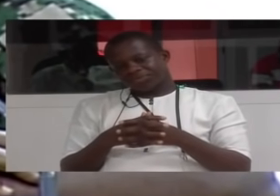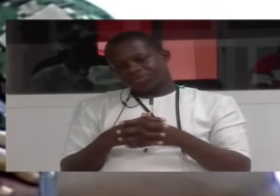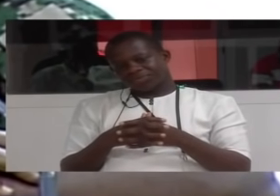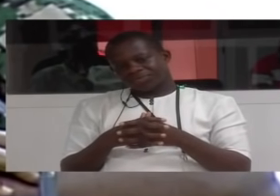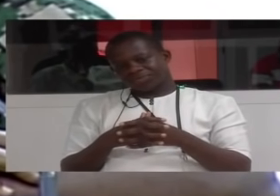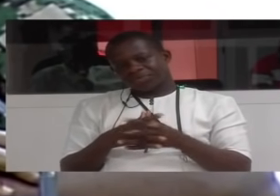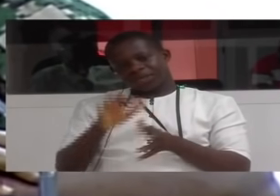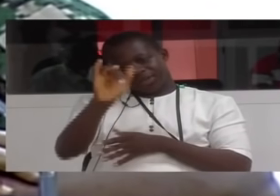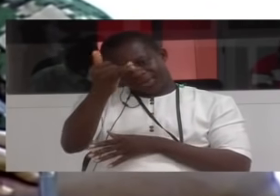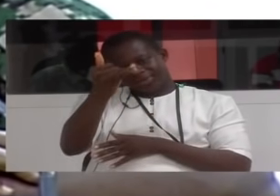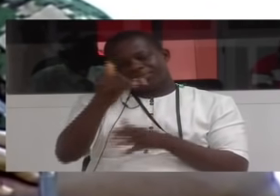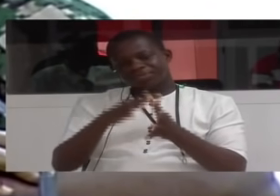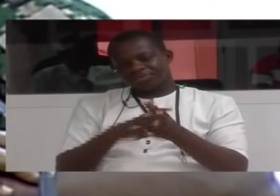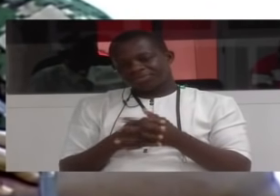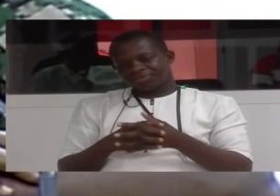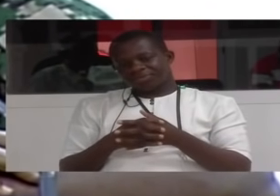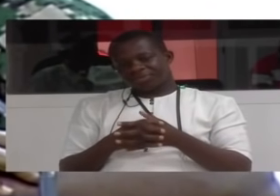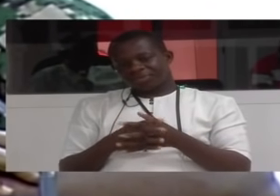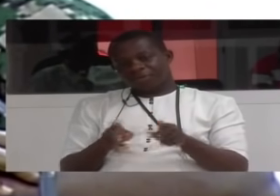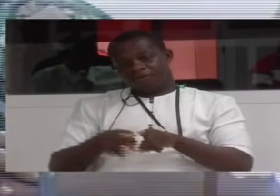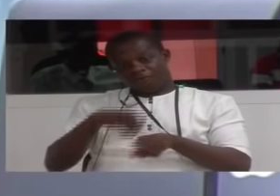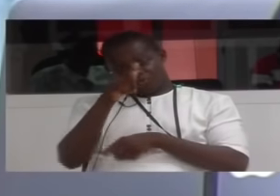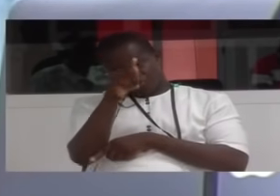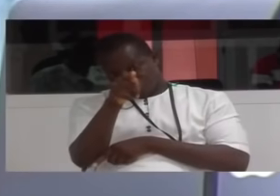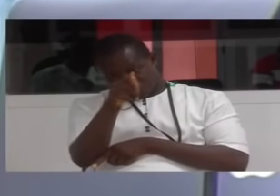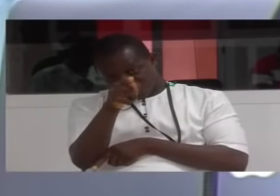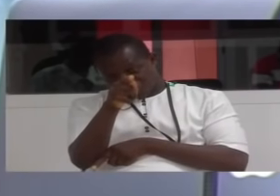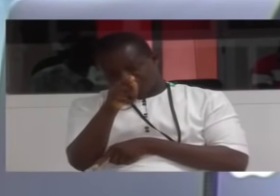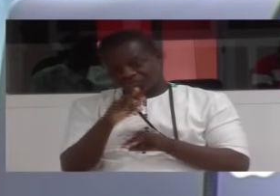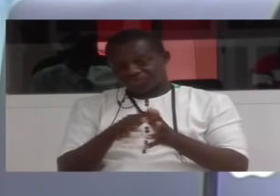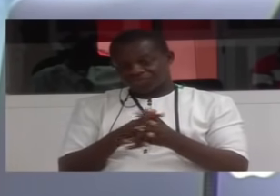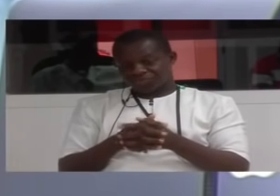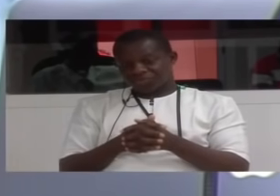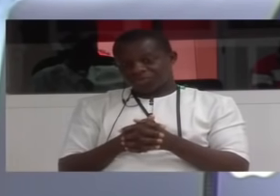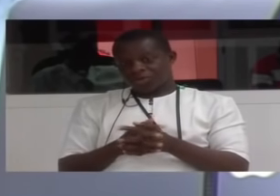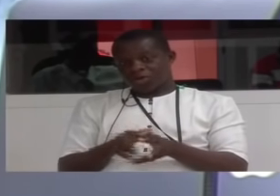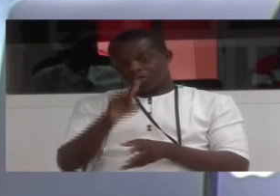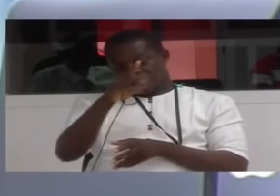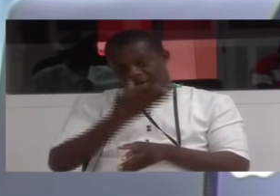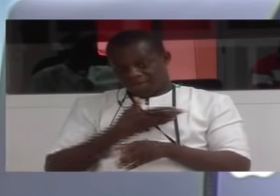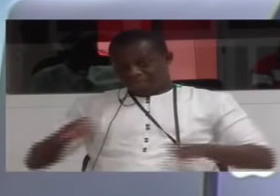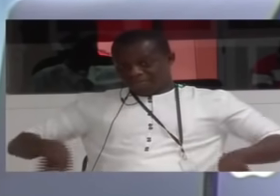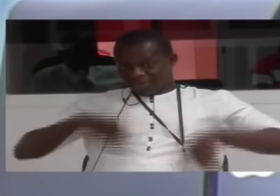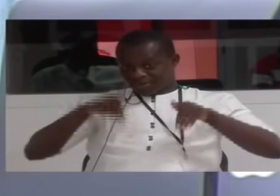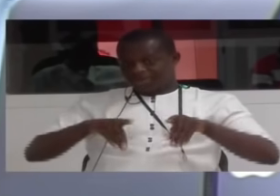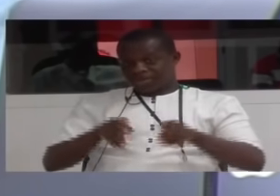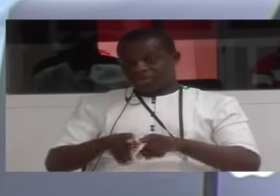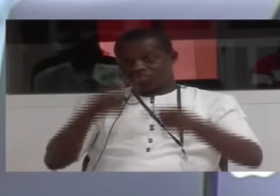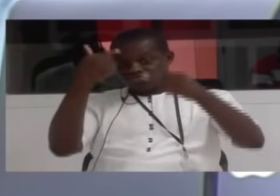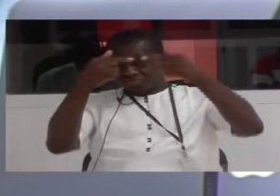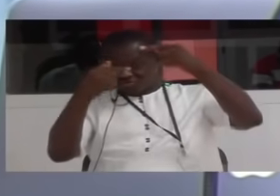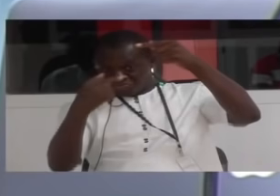pare. Wow. Yes. For you. Pour yow. You have participated in the following